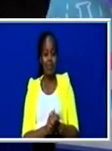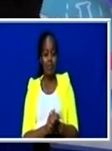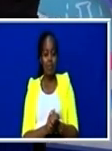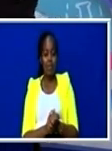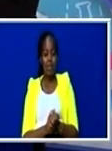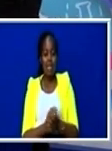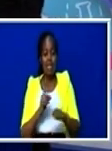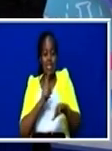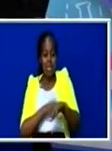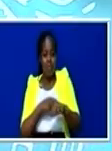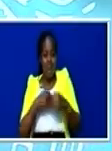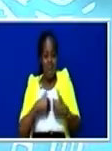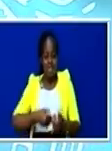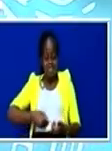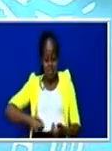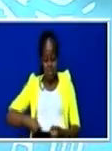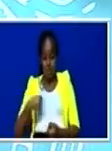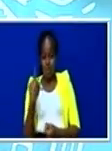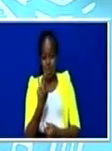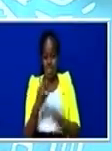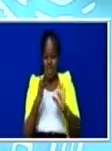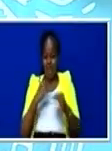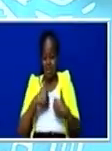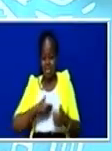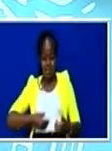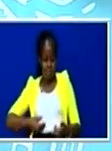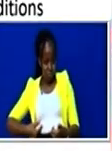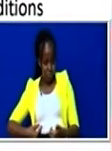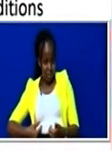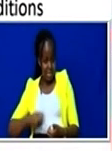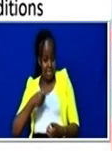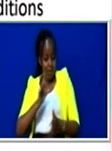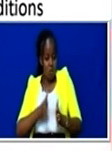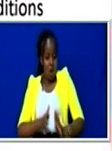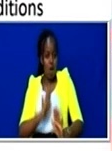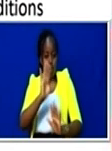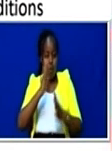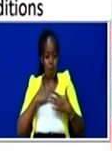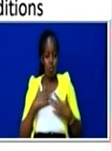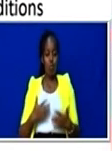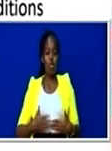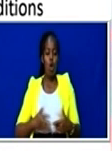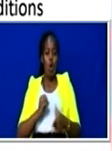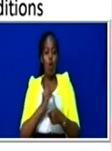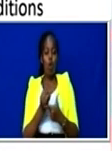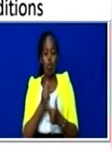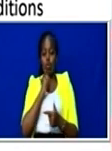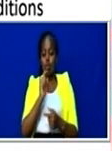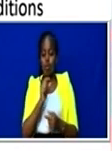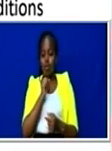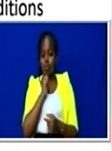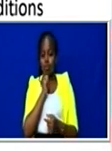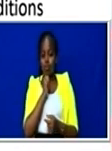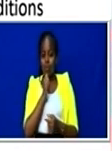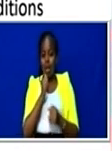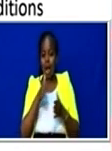during starvation only. In case of starvation, you should not allow your body, or rather you should not allow